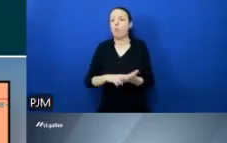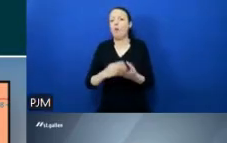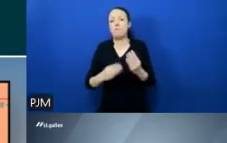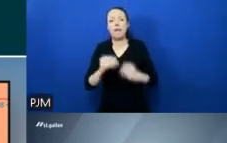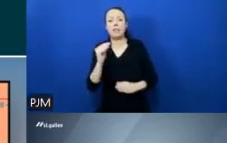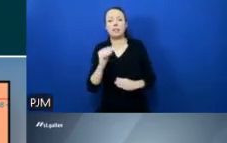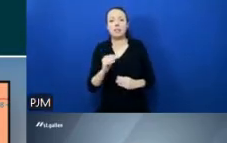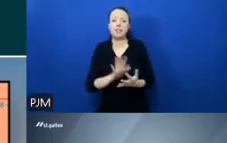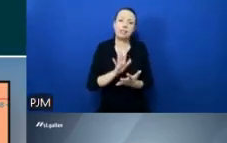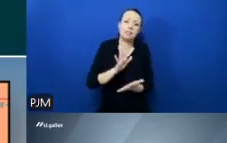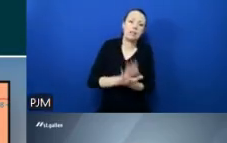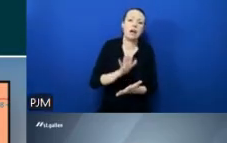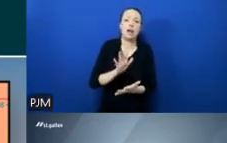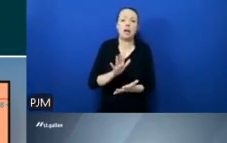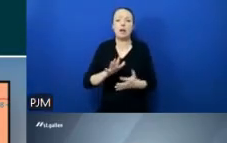of typical